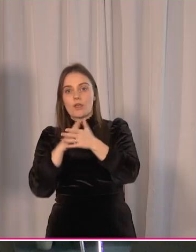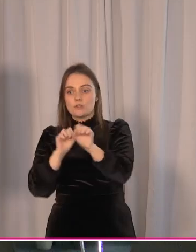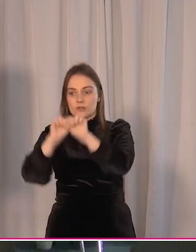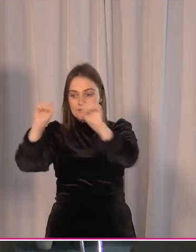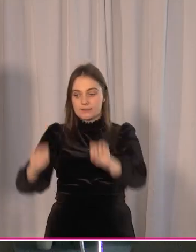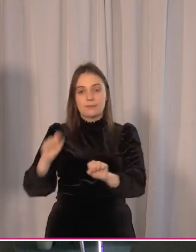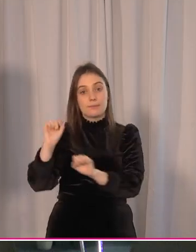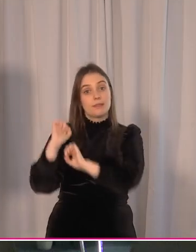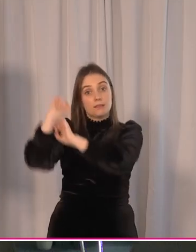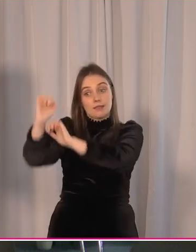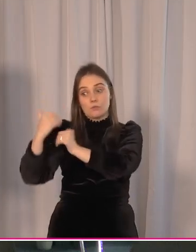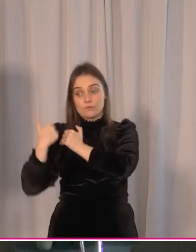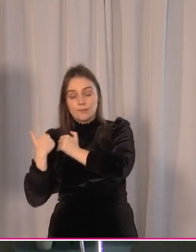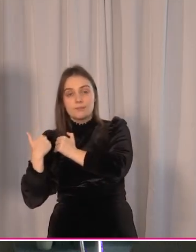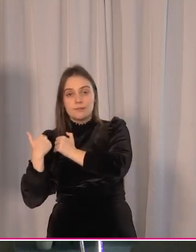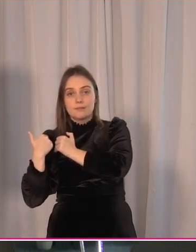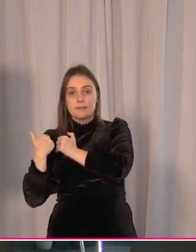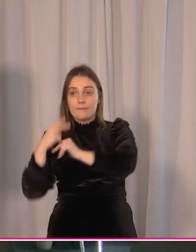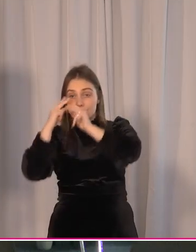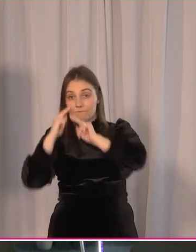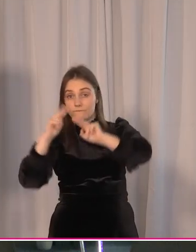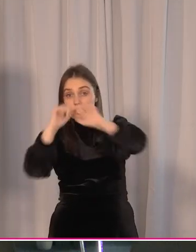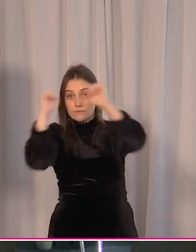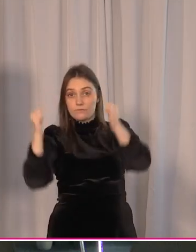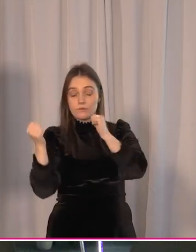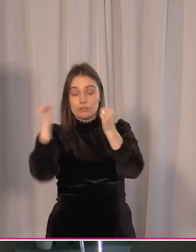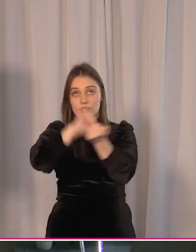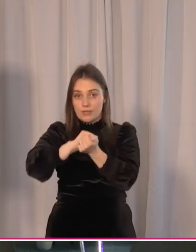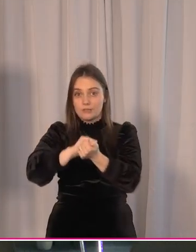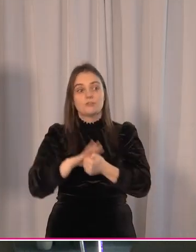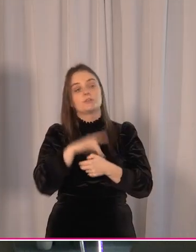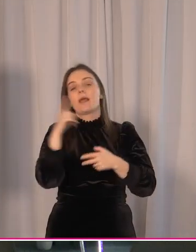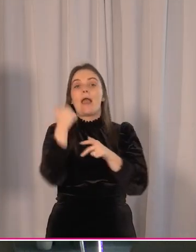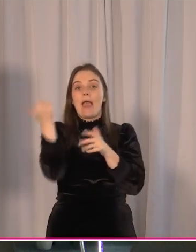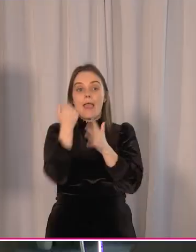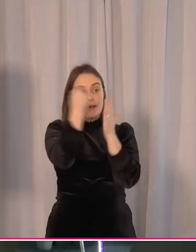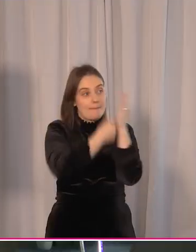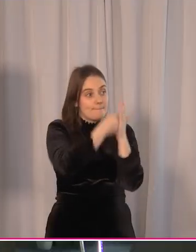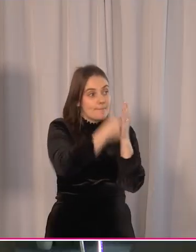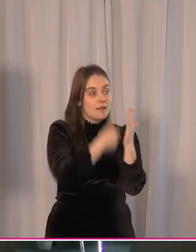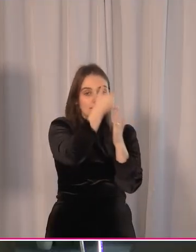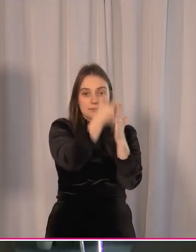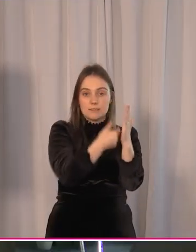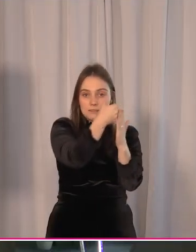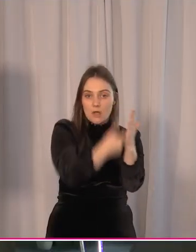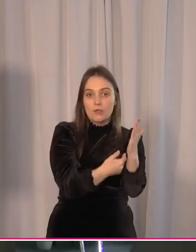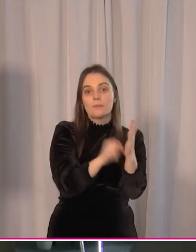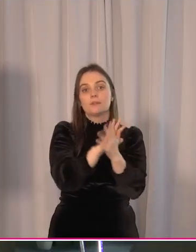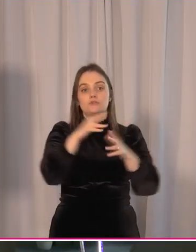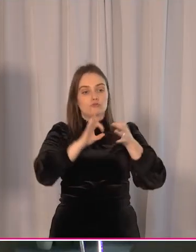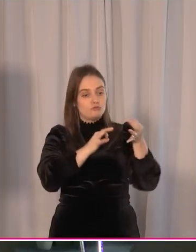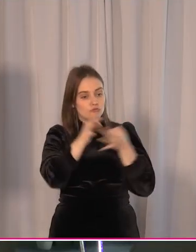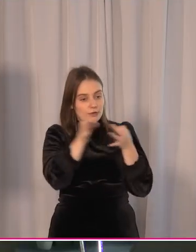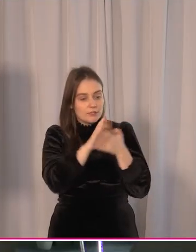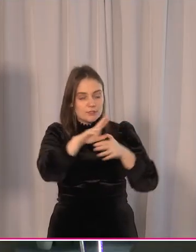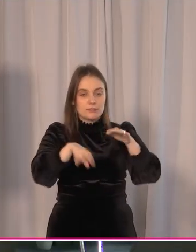that is within your remit. And in terms of vision for change, in terms of any of those policy documents, any of those strategies,